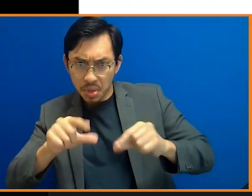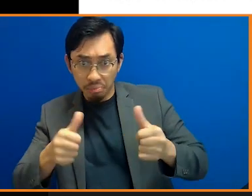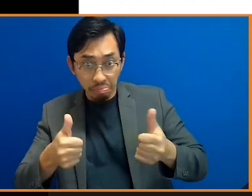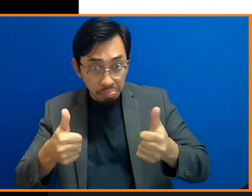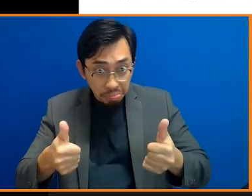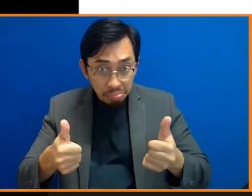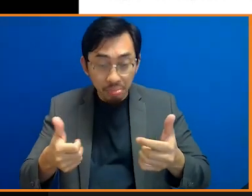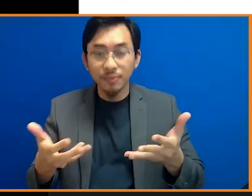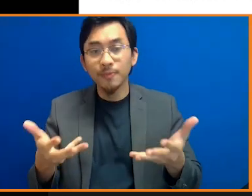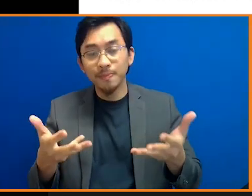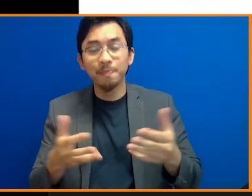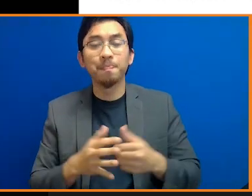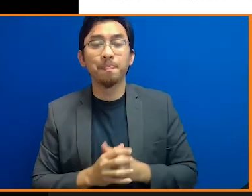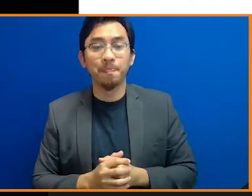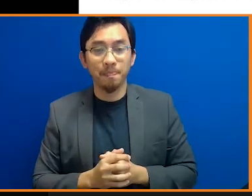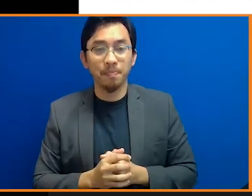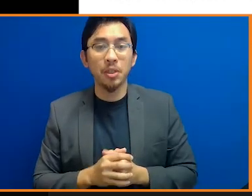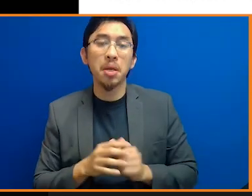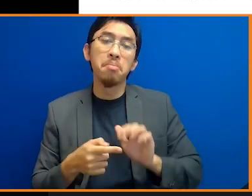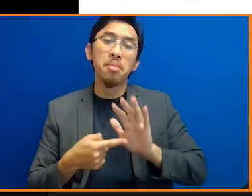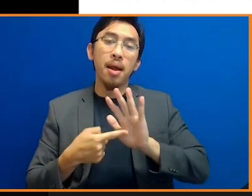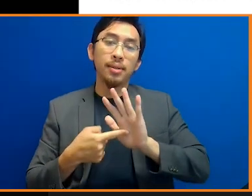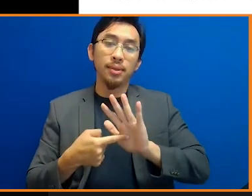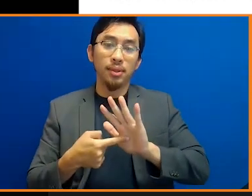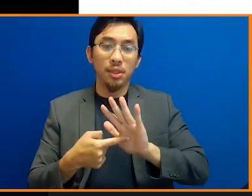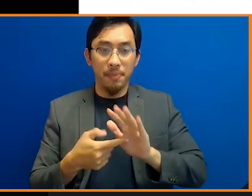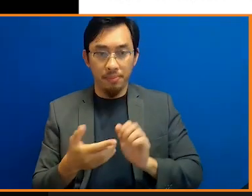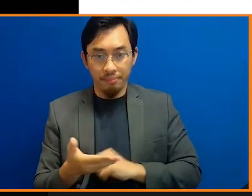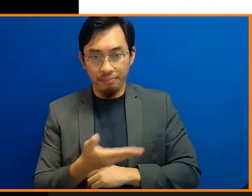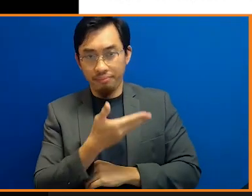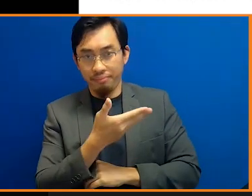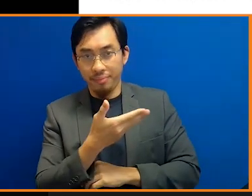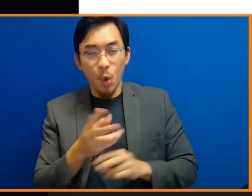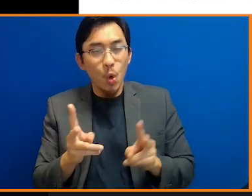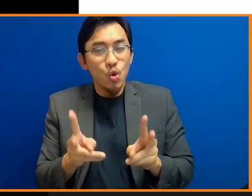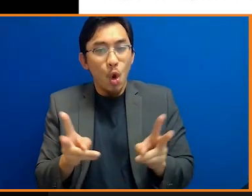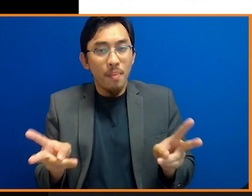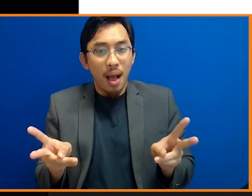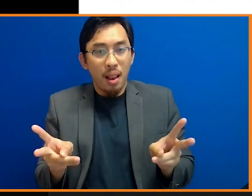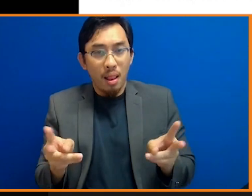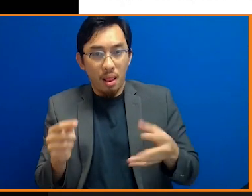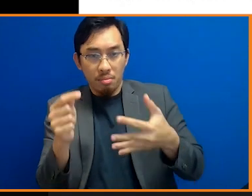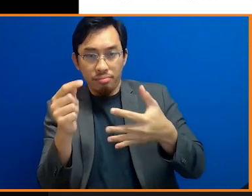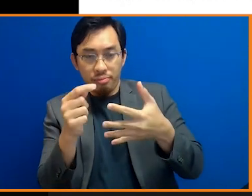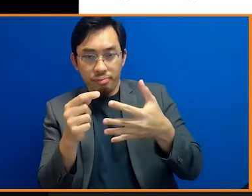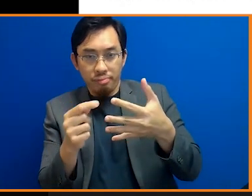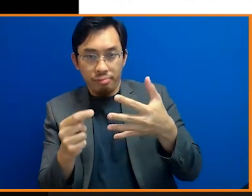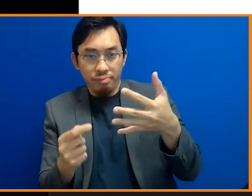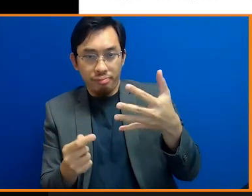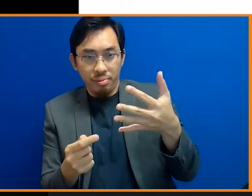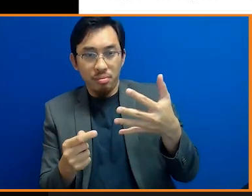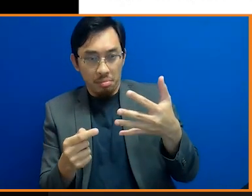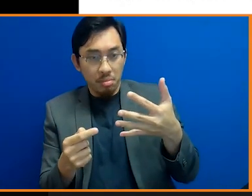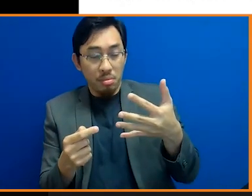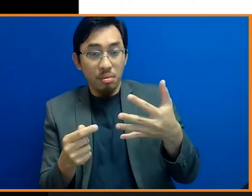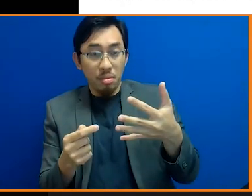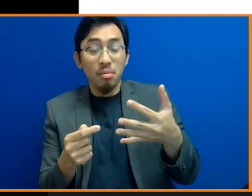disaster risk reduction performance. For example, these